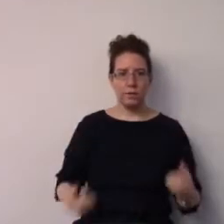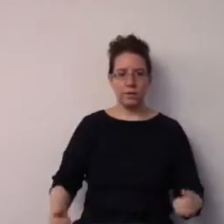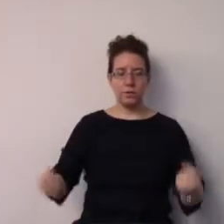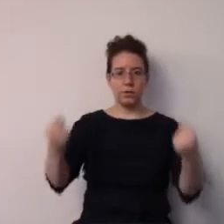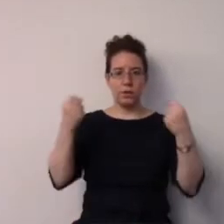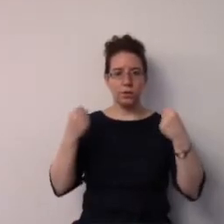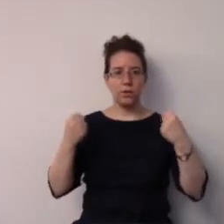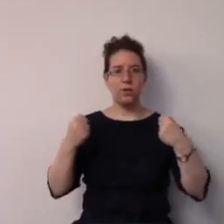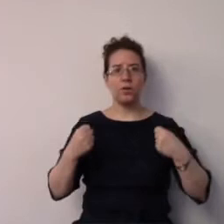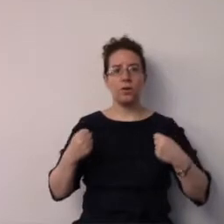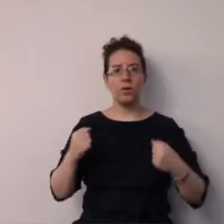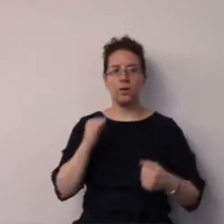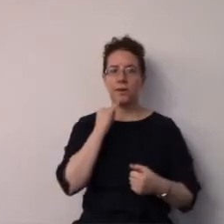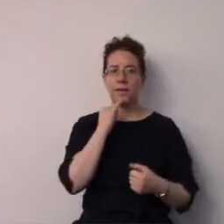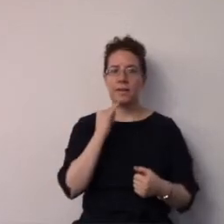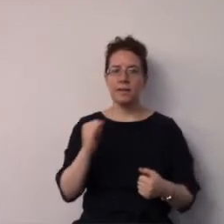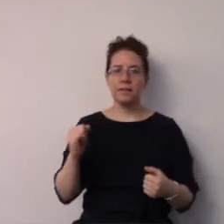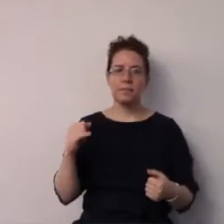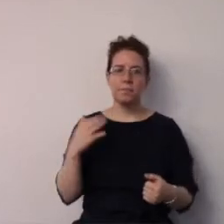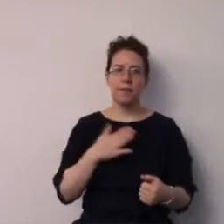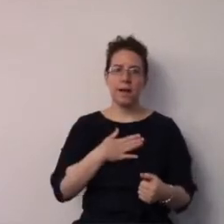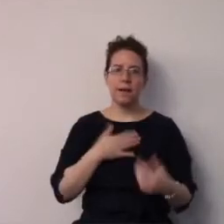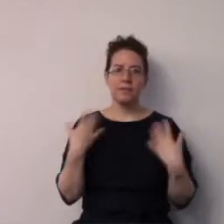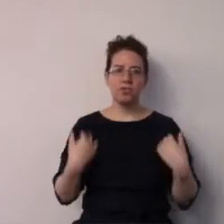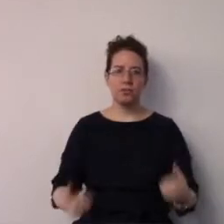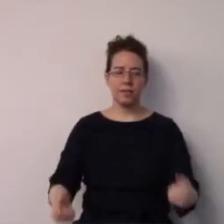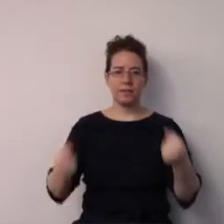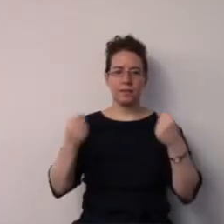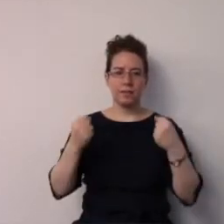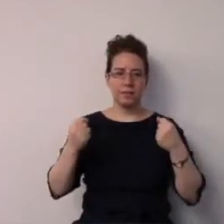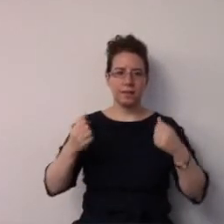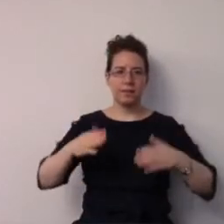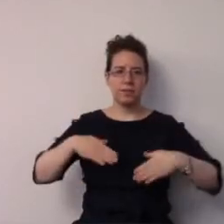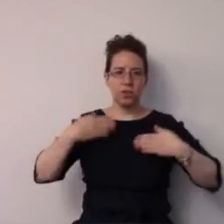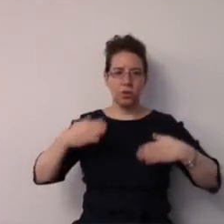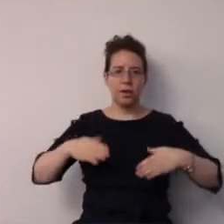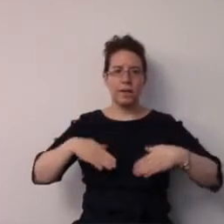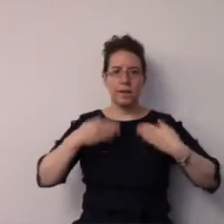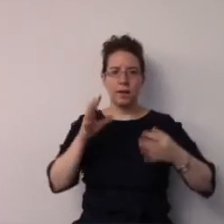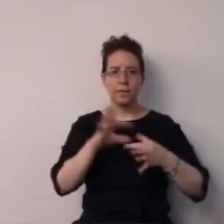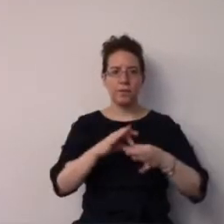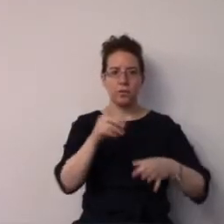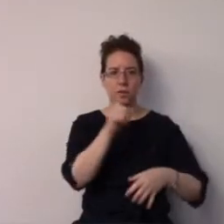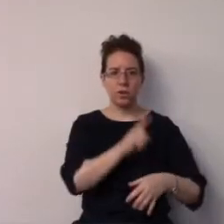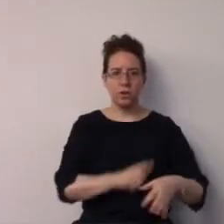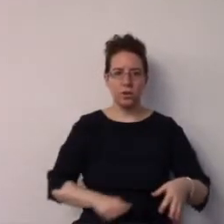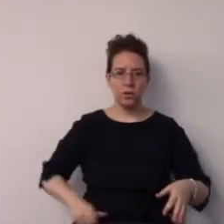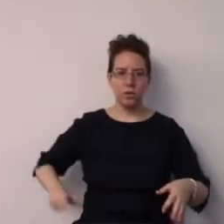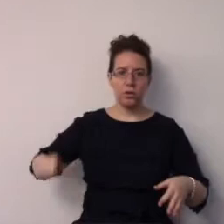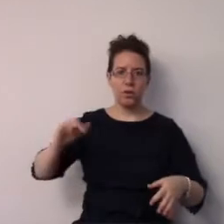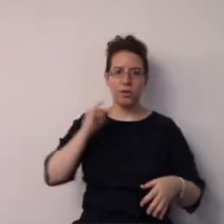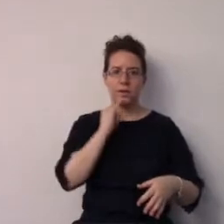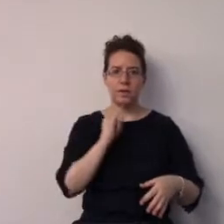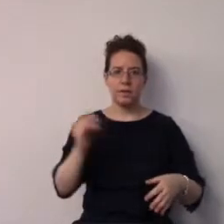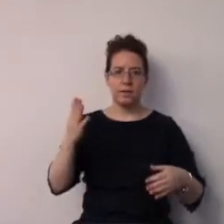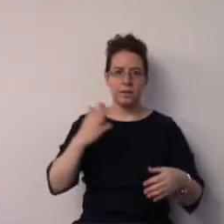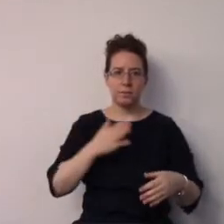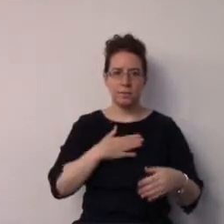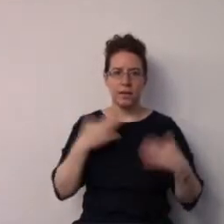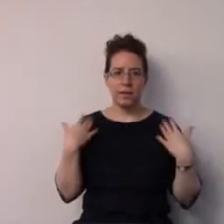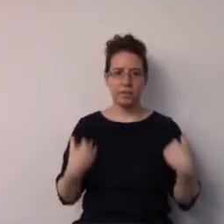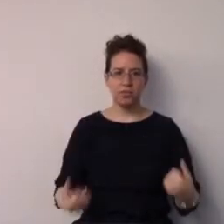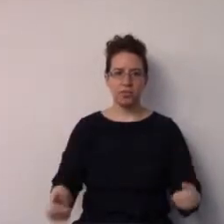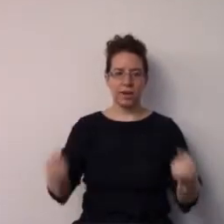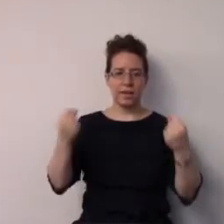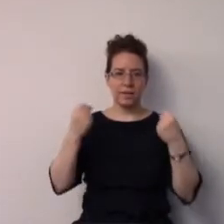The joy of the Lord is my strength. The joy of the